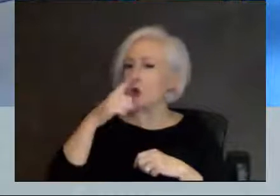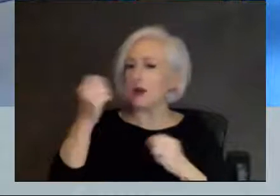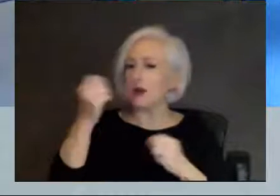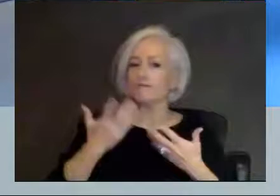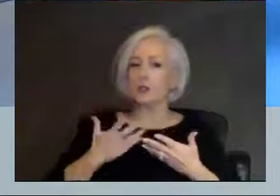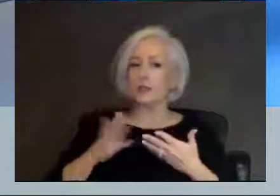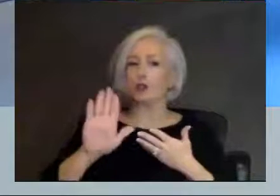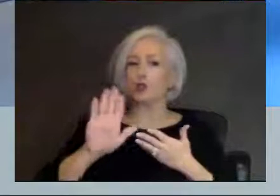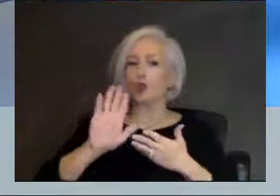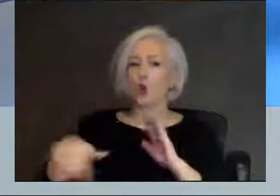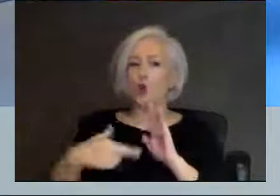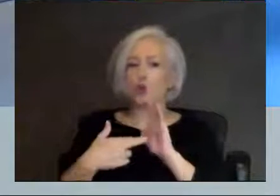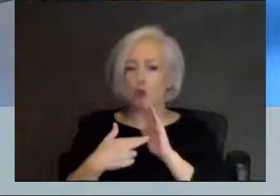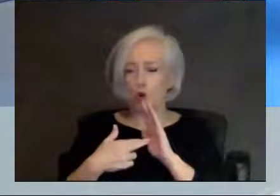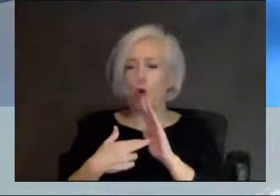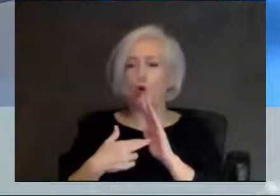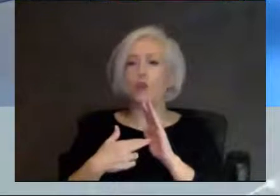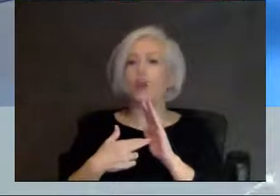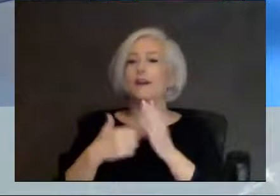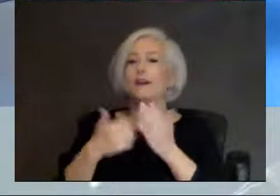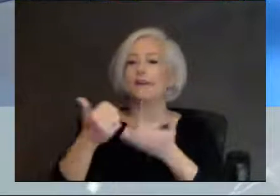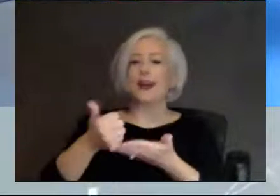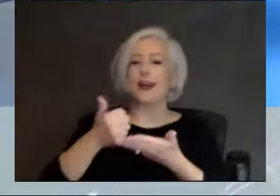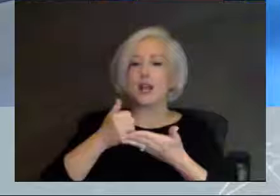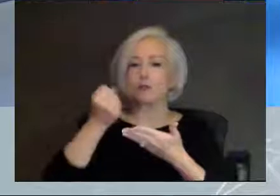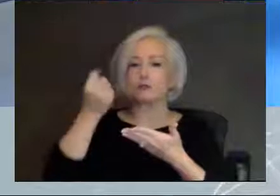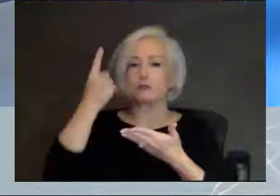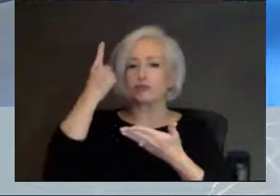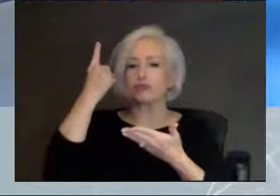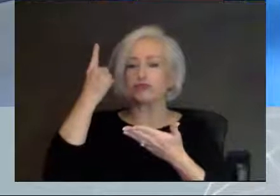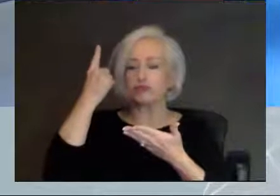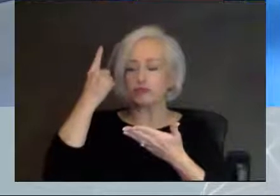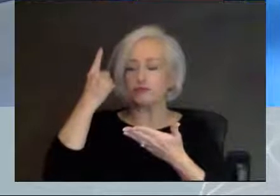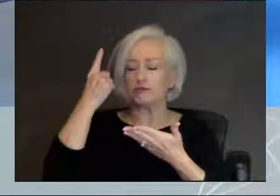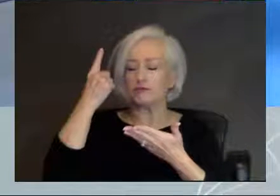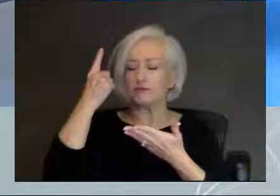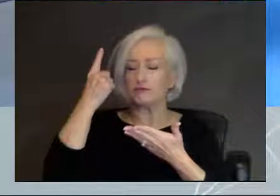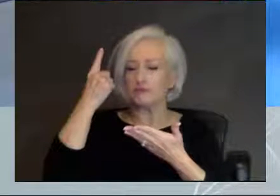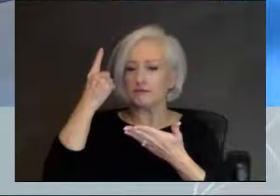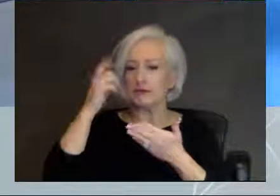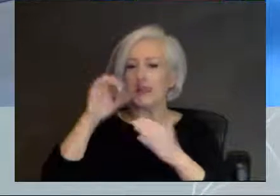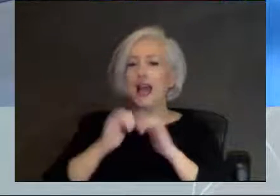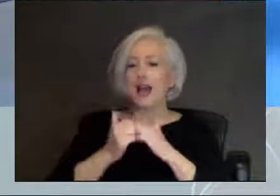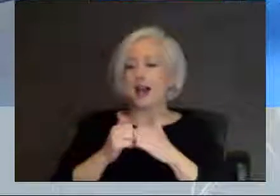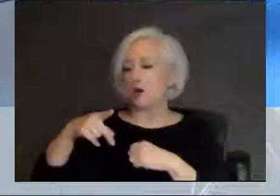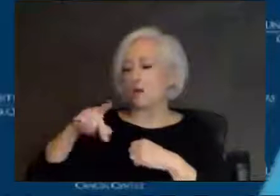of illustrate how this Pivot program works?